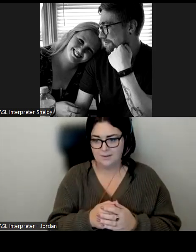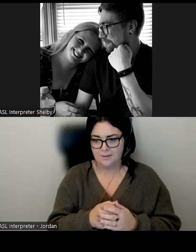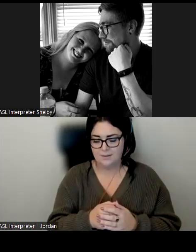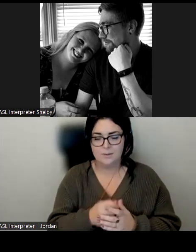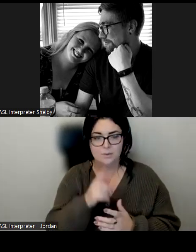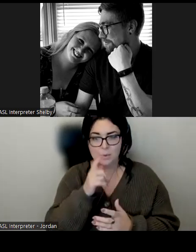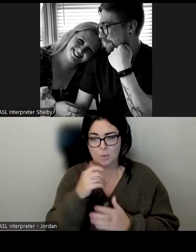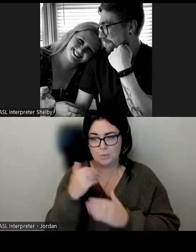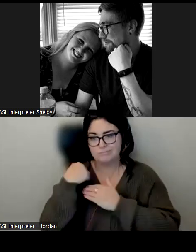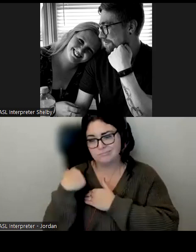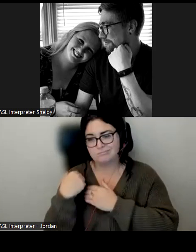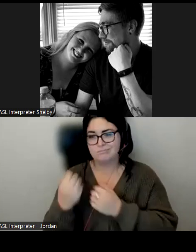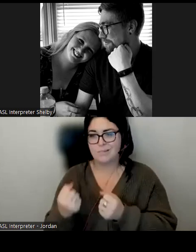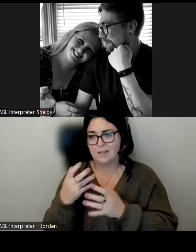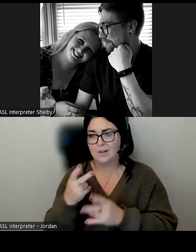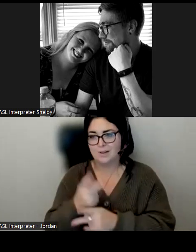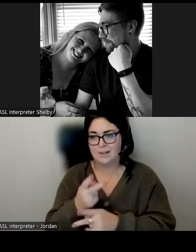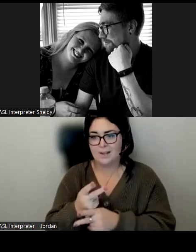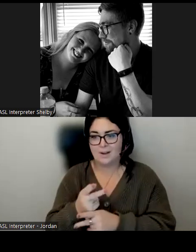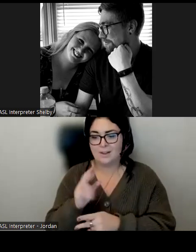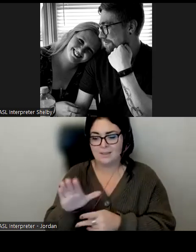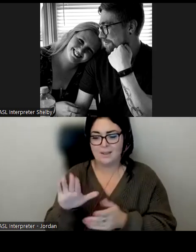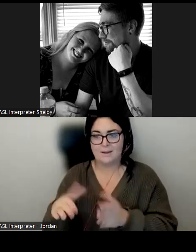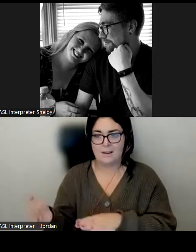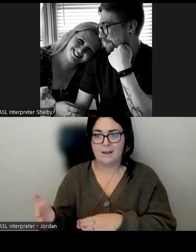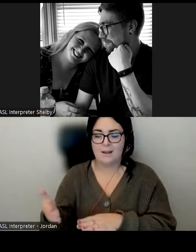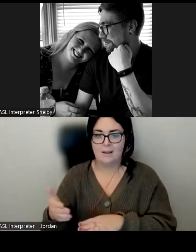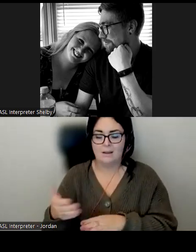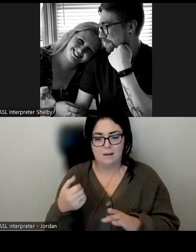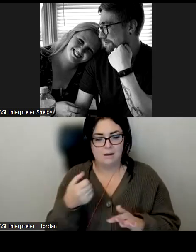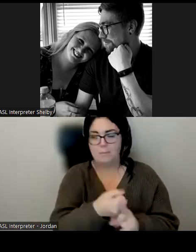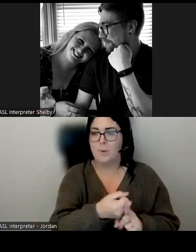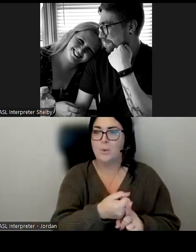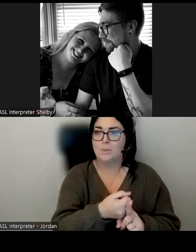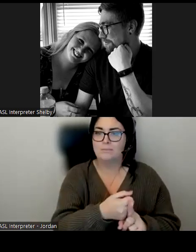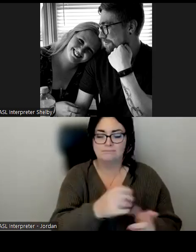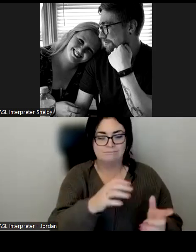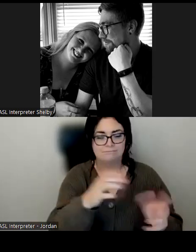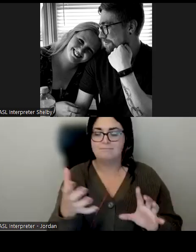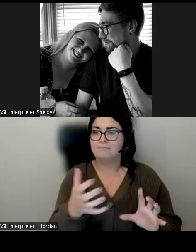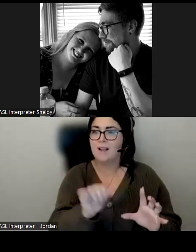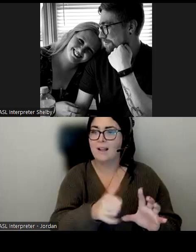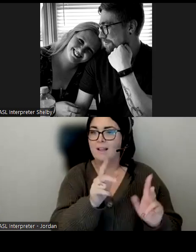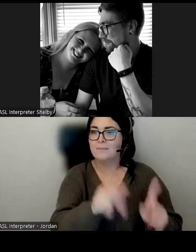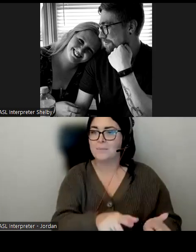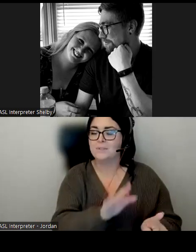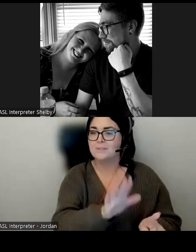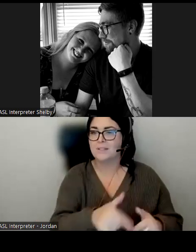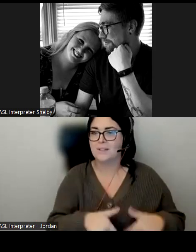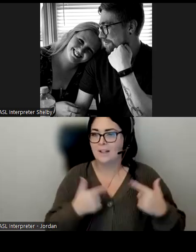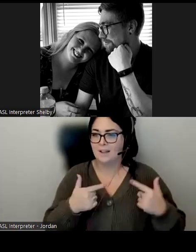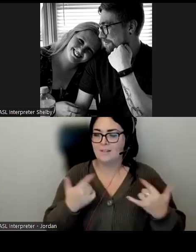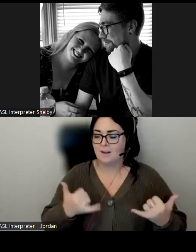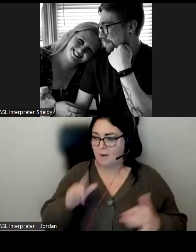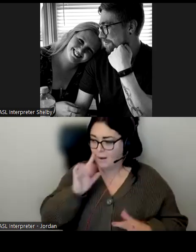of caregiving dies, then of course that's a significant loss in that person's life because